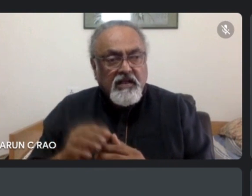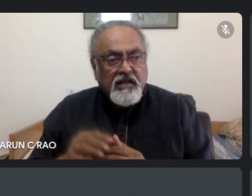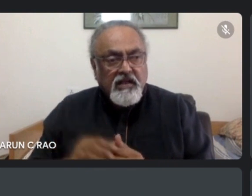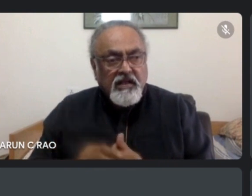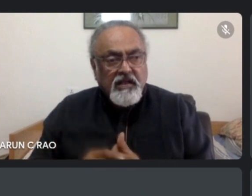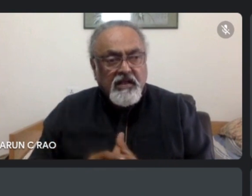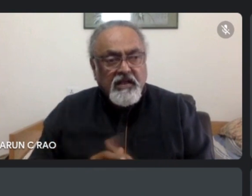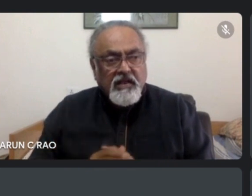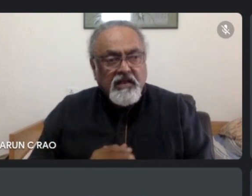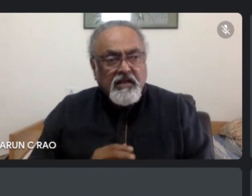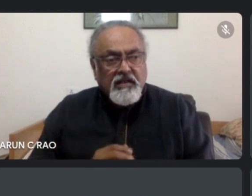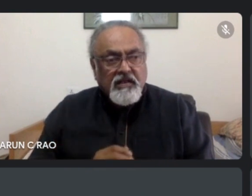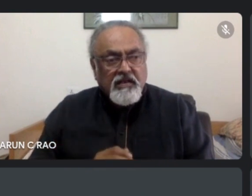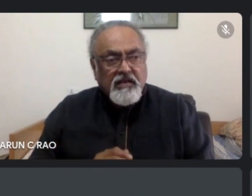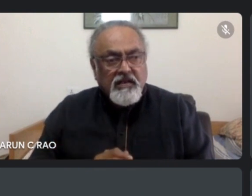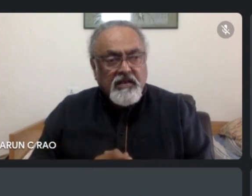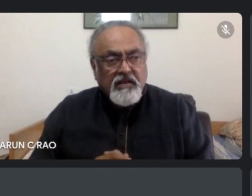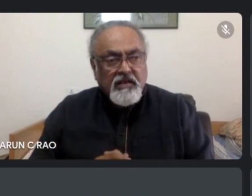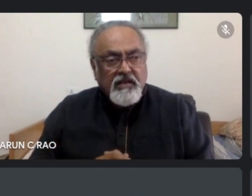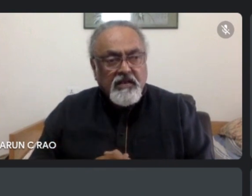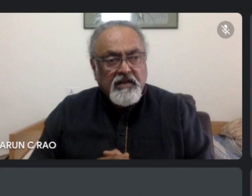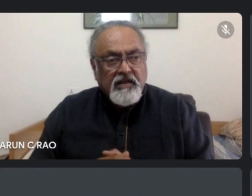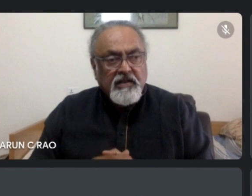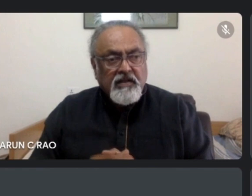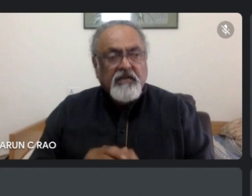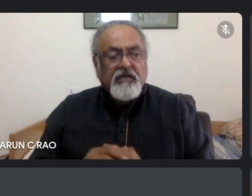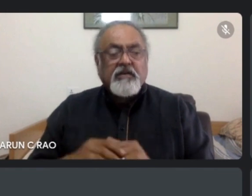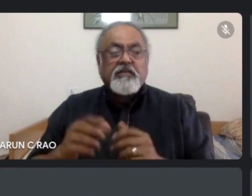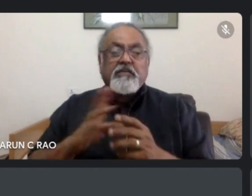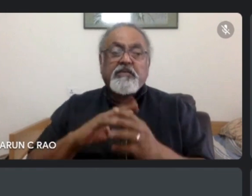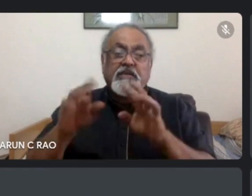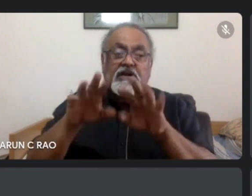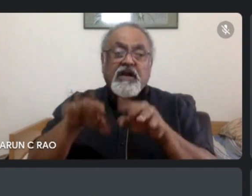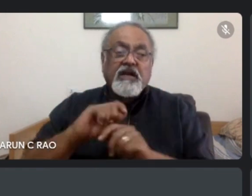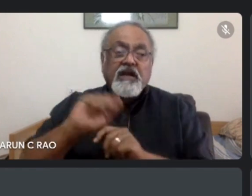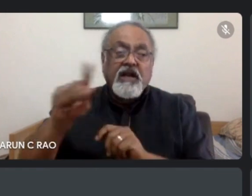uh, like larger media houses and whatnot.